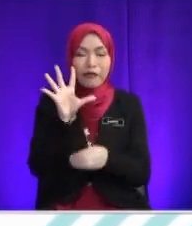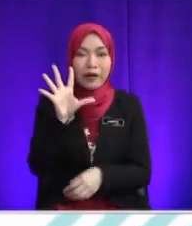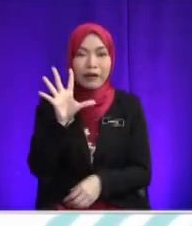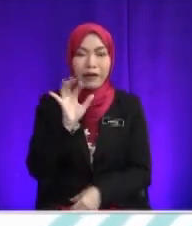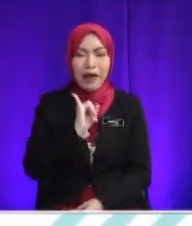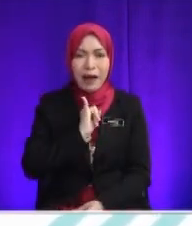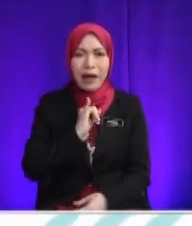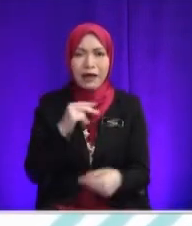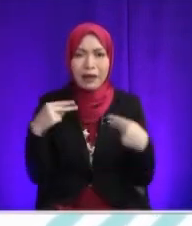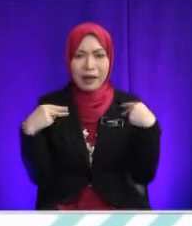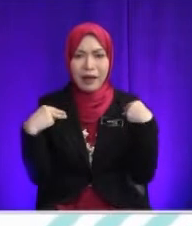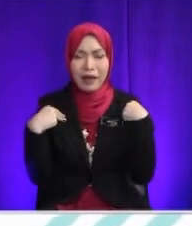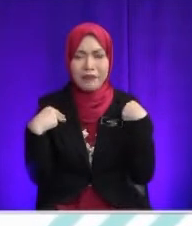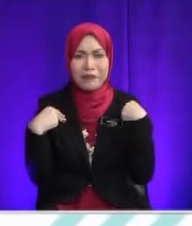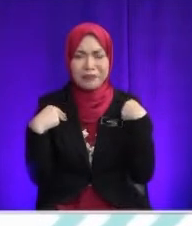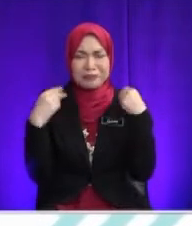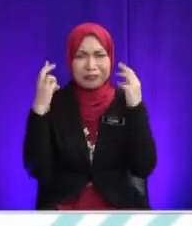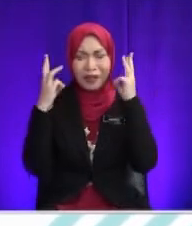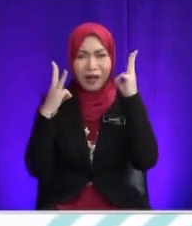I have my doubts about her innocence.